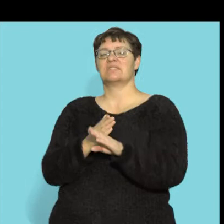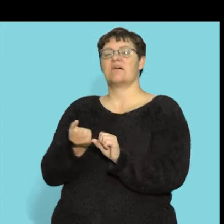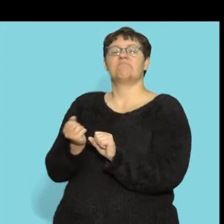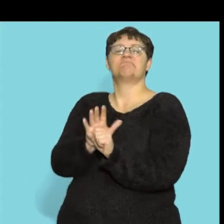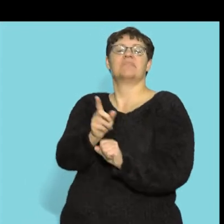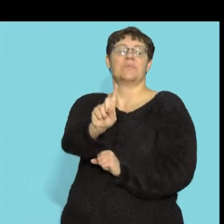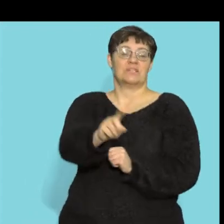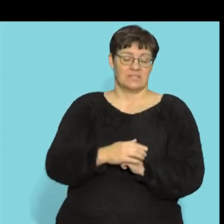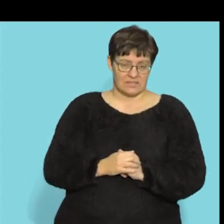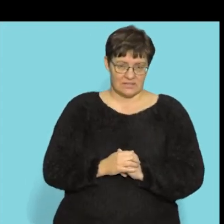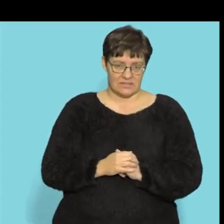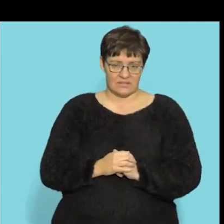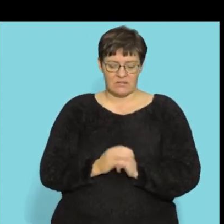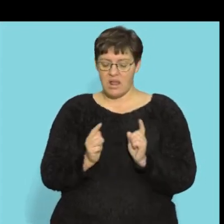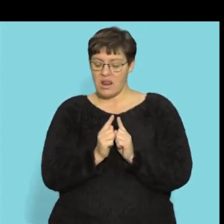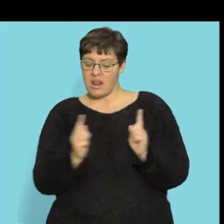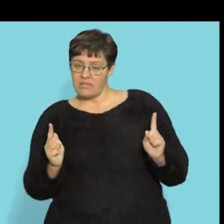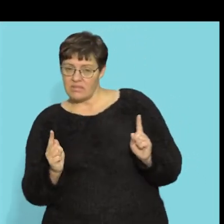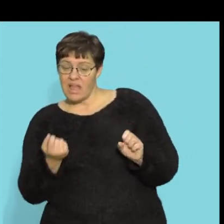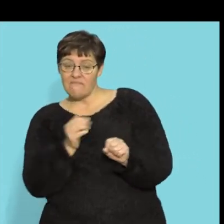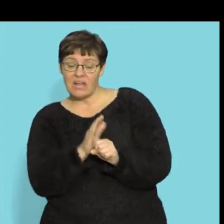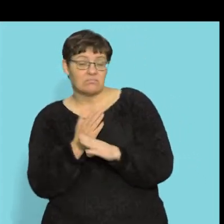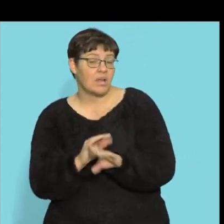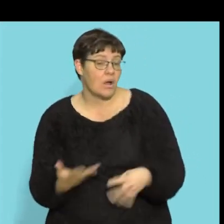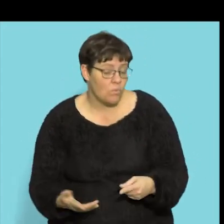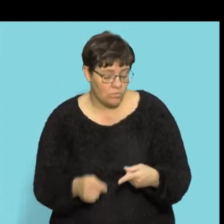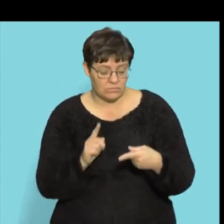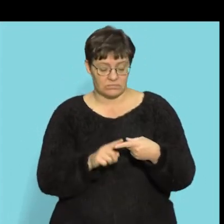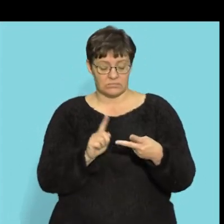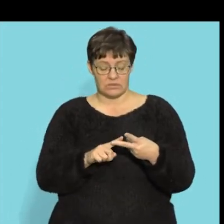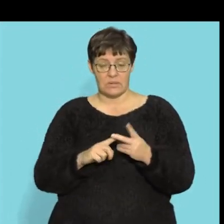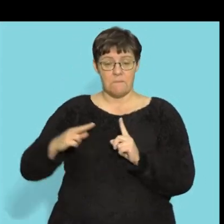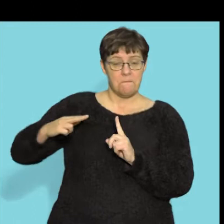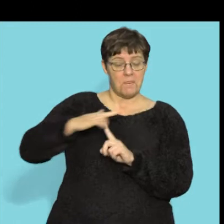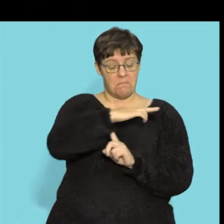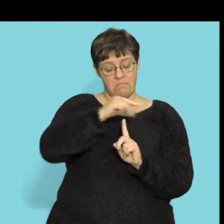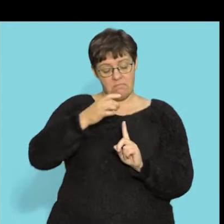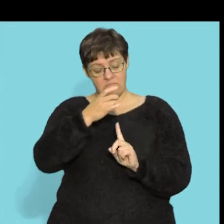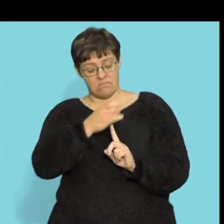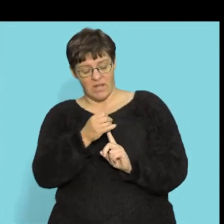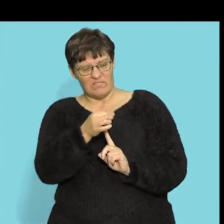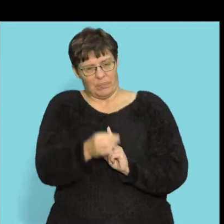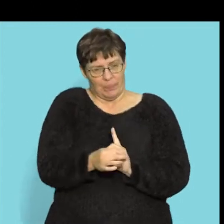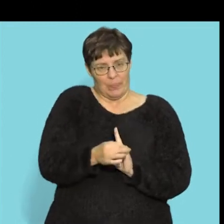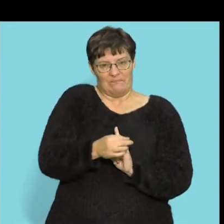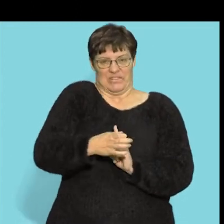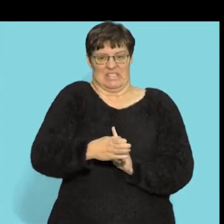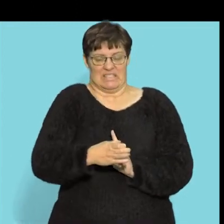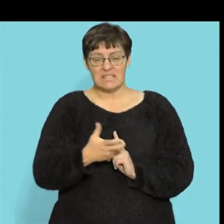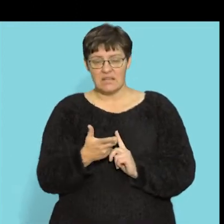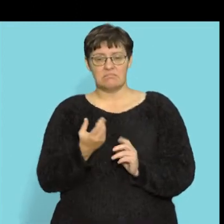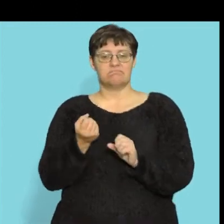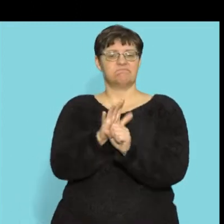length affect resistance? How does diameter of a conductor affect its resistance, as well as